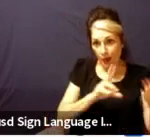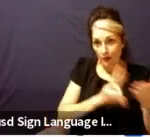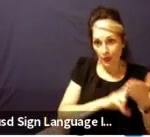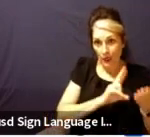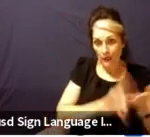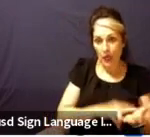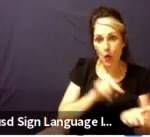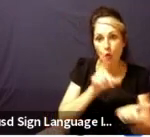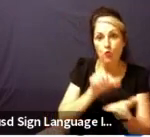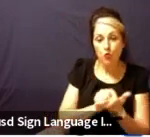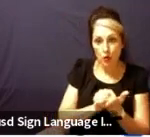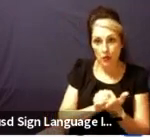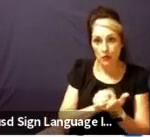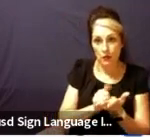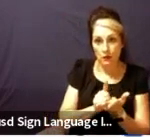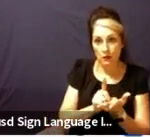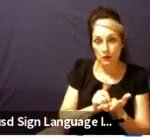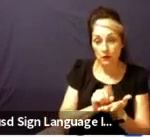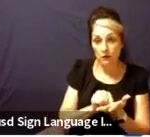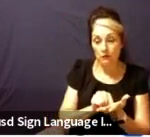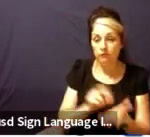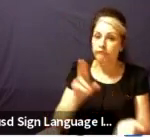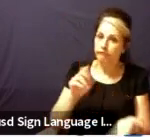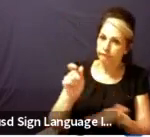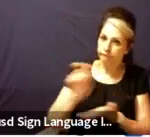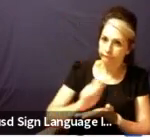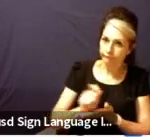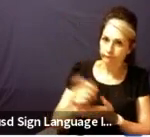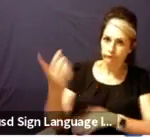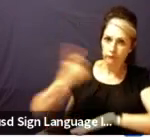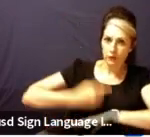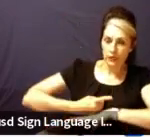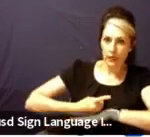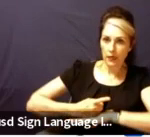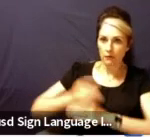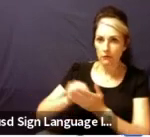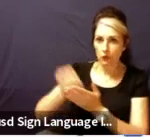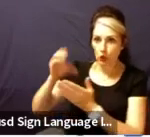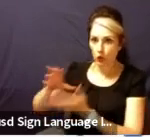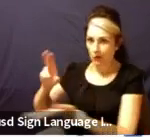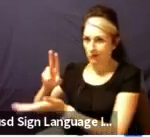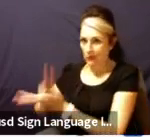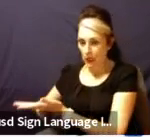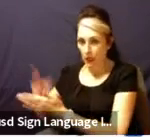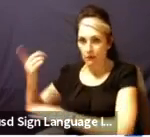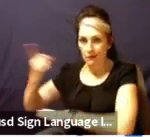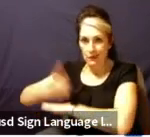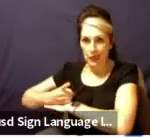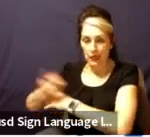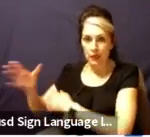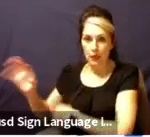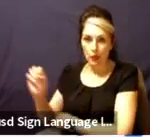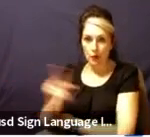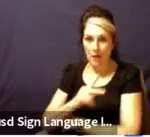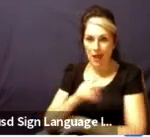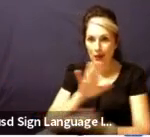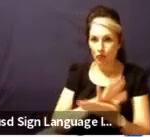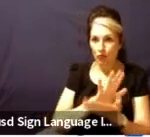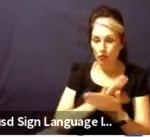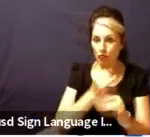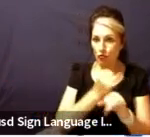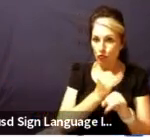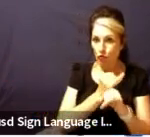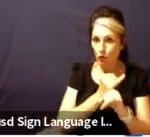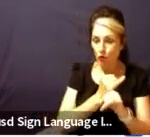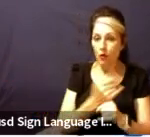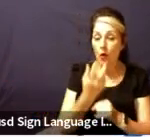print that particular document out, sign it, date it, have your student sign it and date it, and bring it back to the school site.